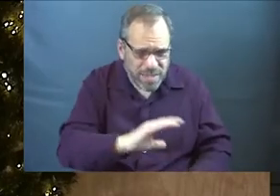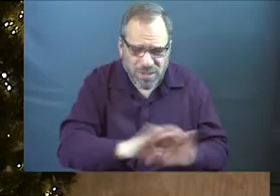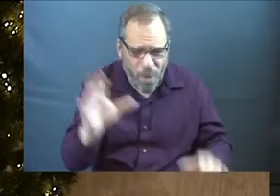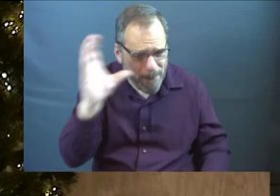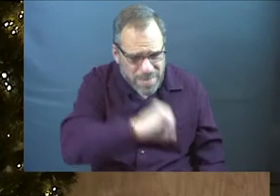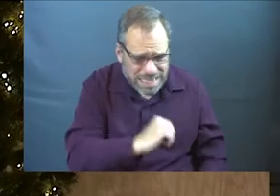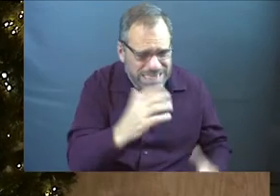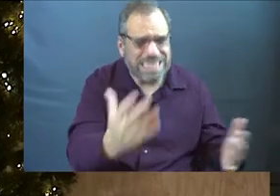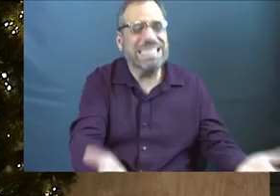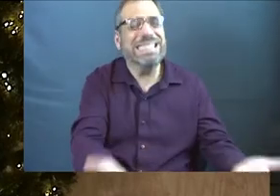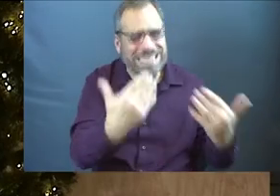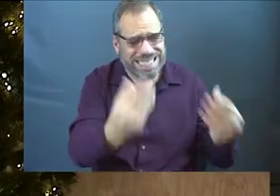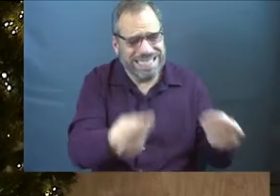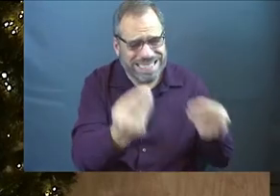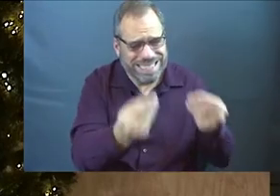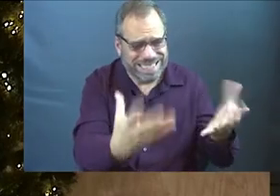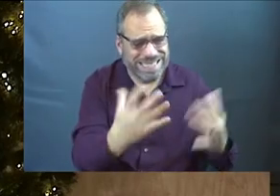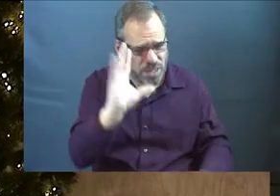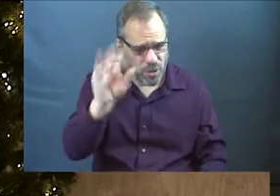it.